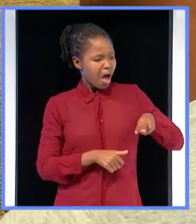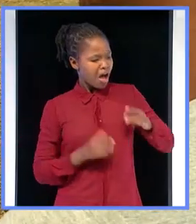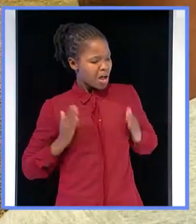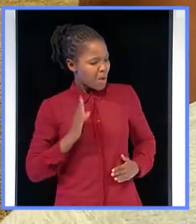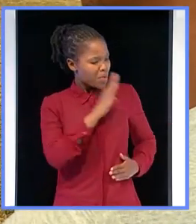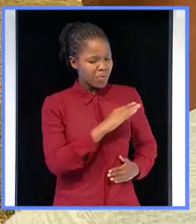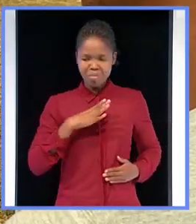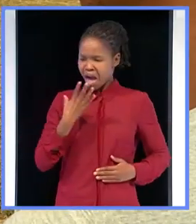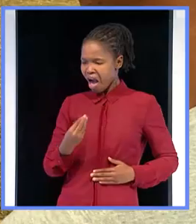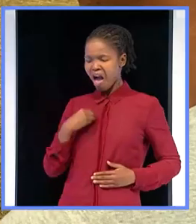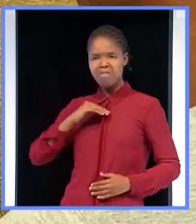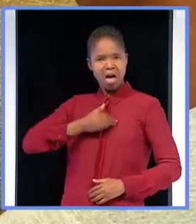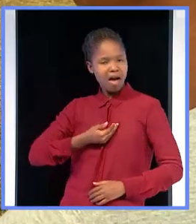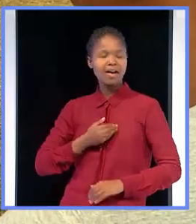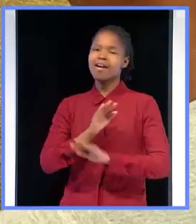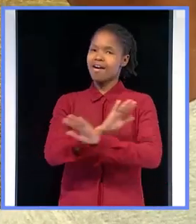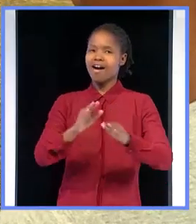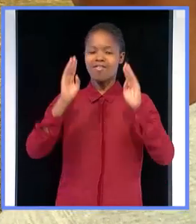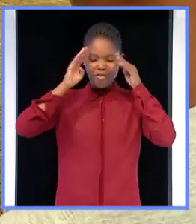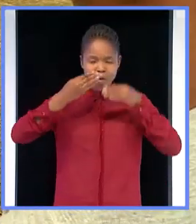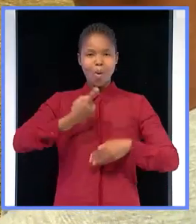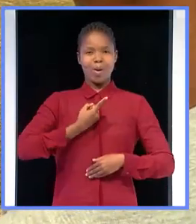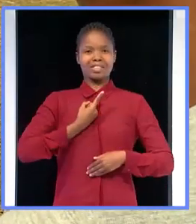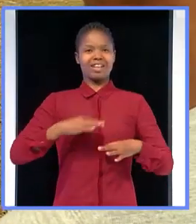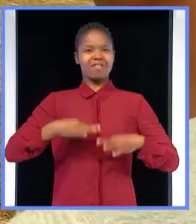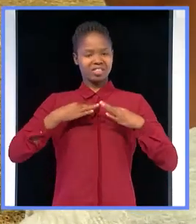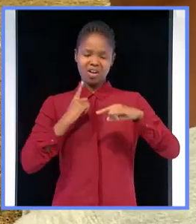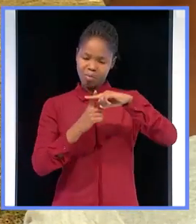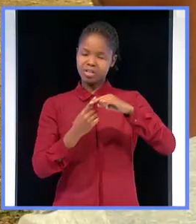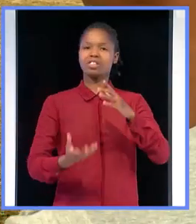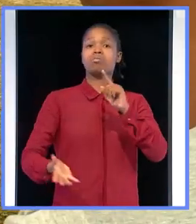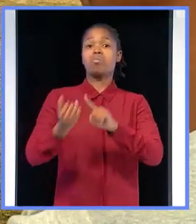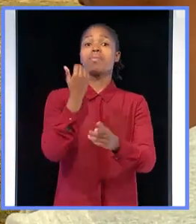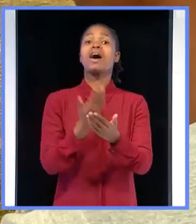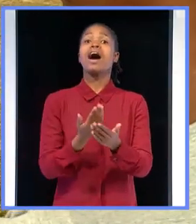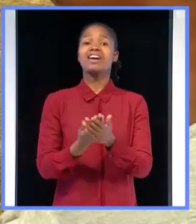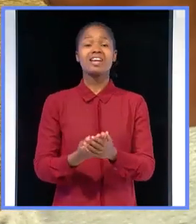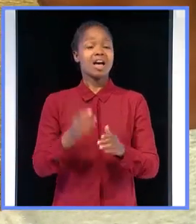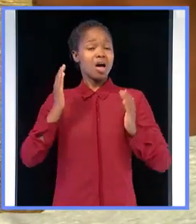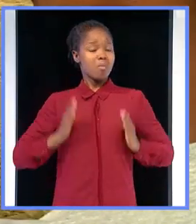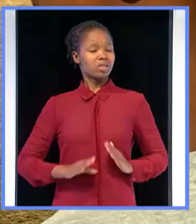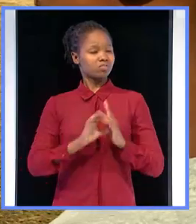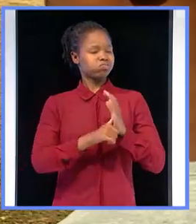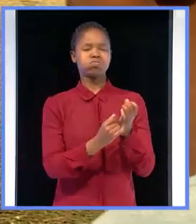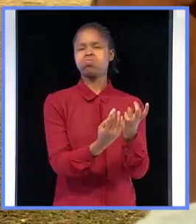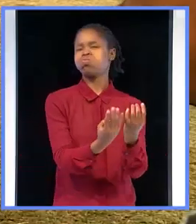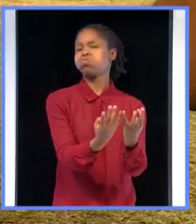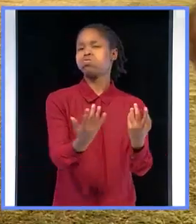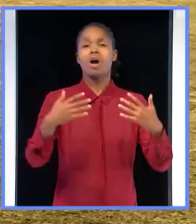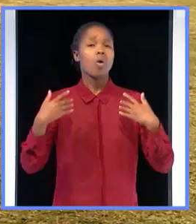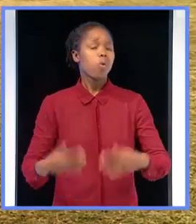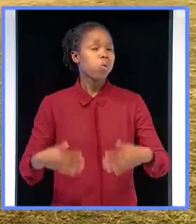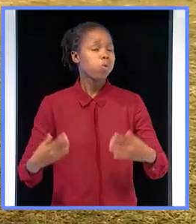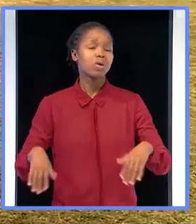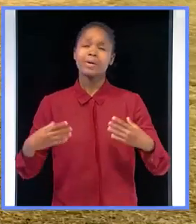playing 1 leg. Don't look at that side. Look at your side. Why can't you play as well? There's people with how can I explain to you? There's people that